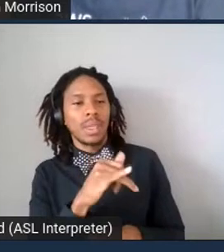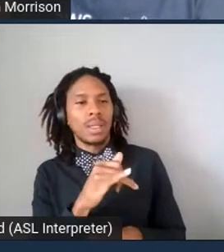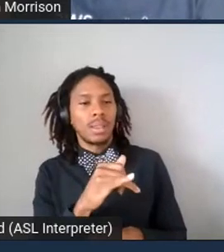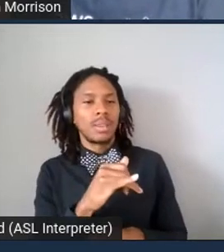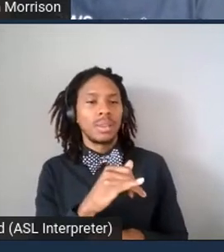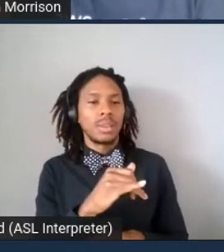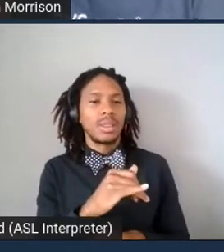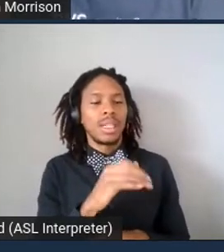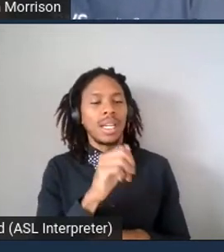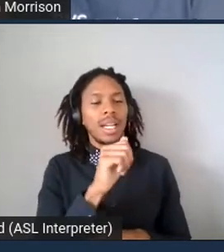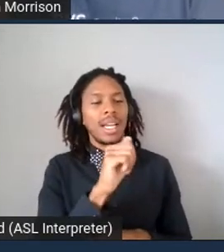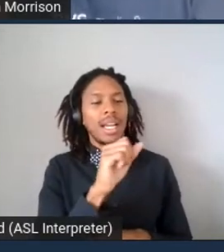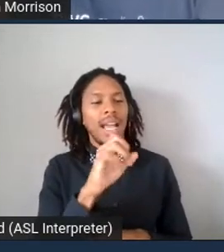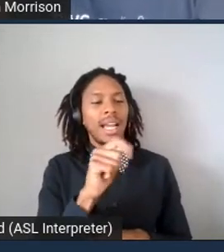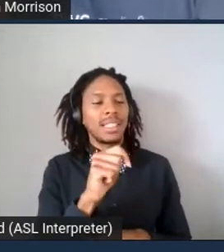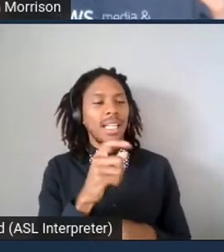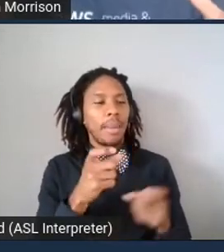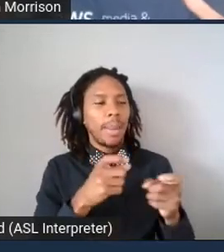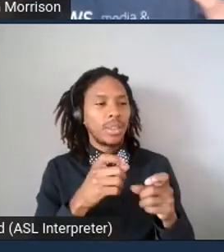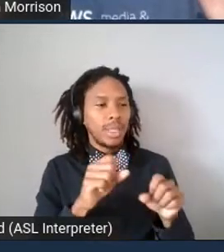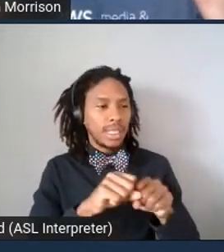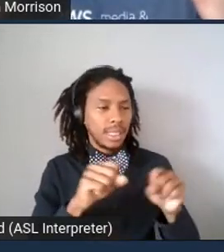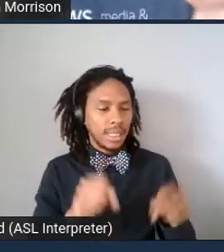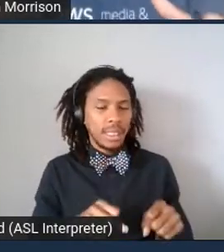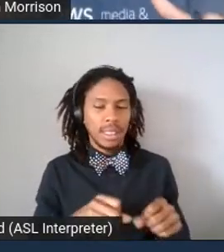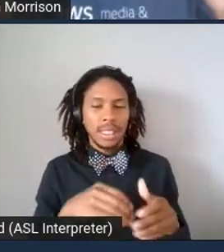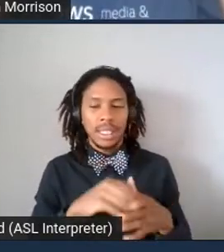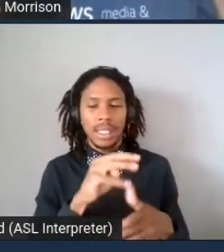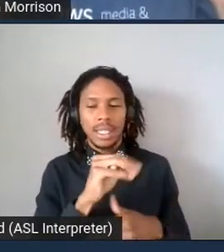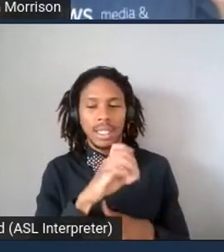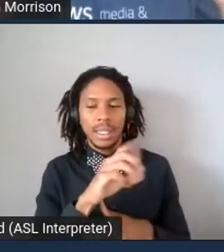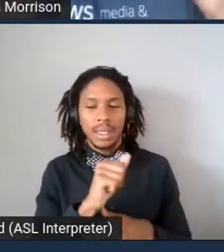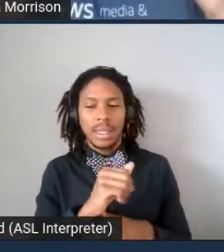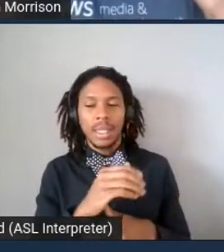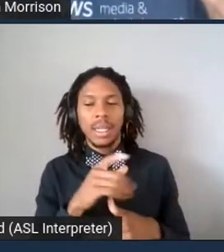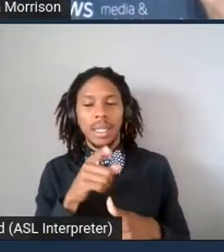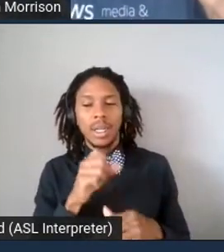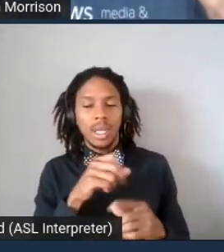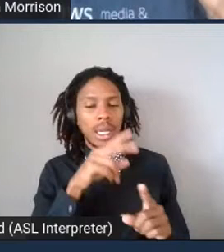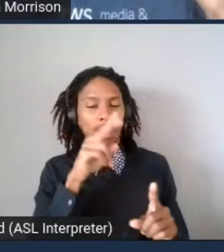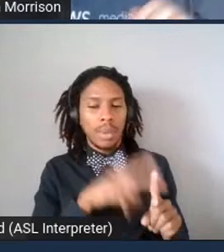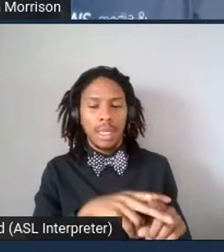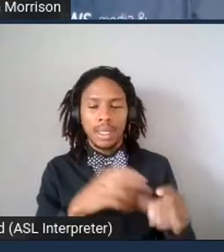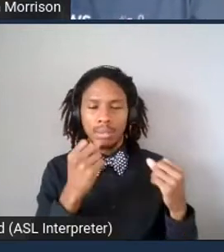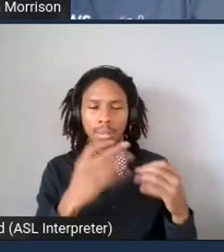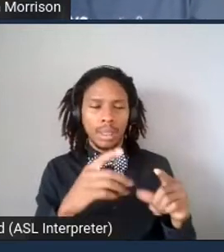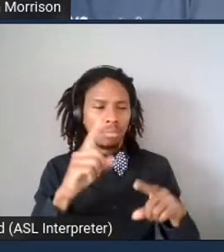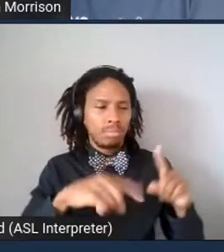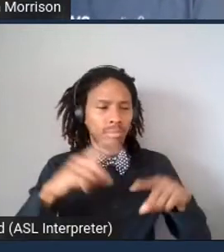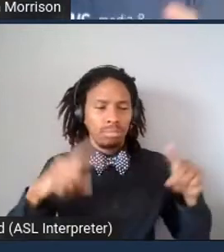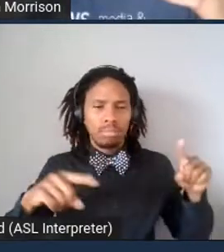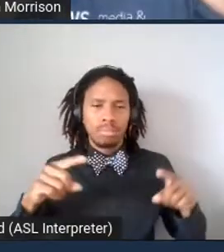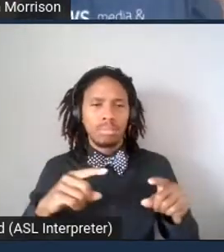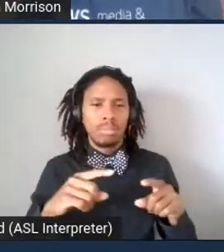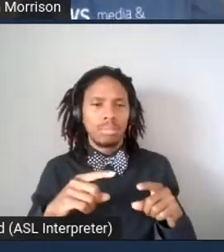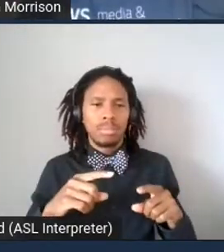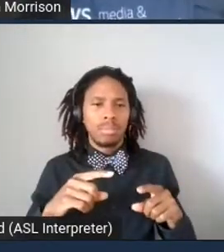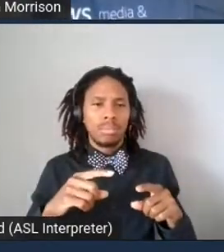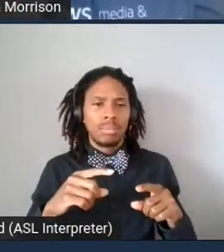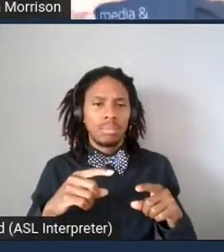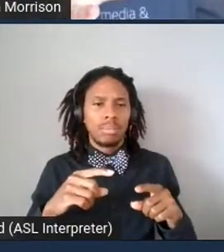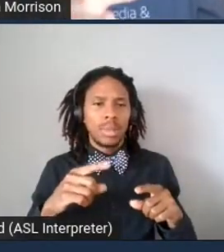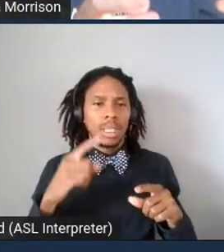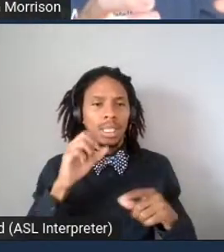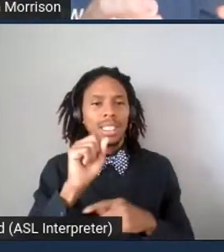management system in media. Asset Yeah, and those can apply many different areas along the supply chain. It could